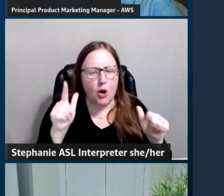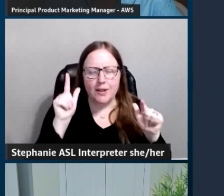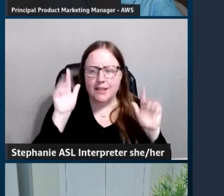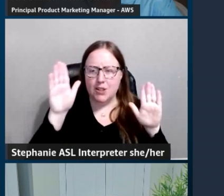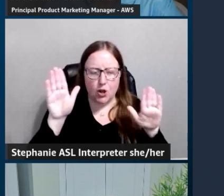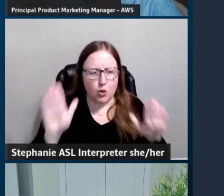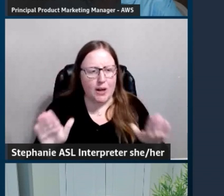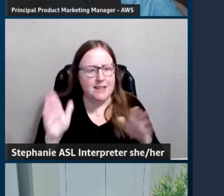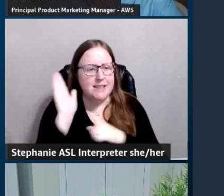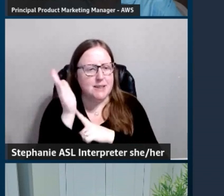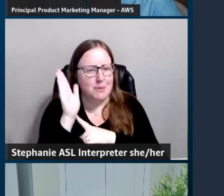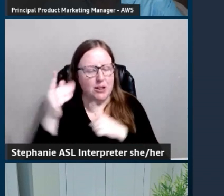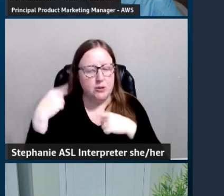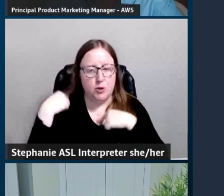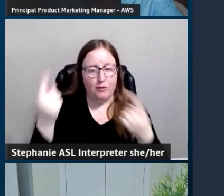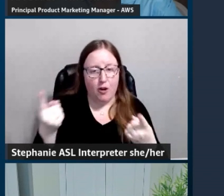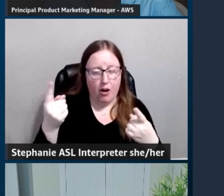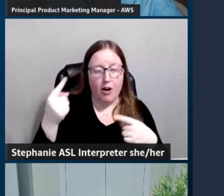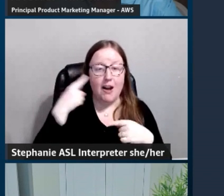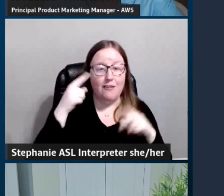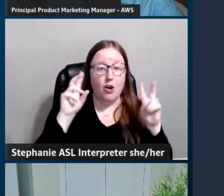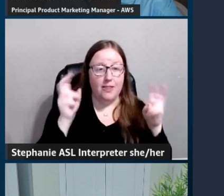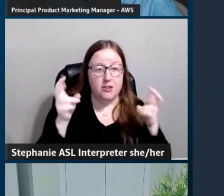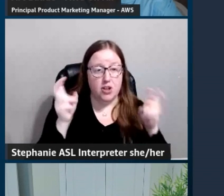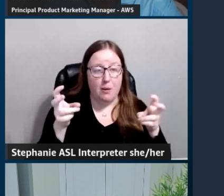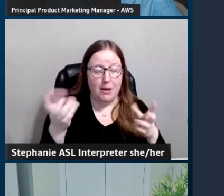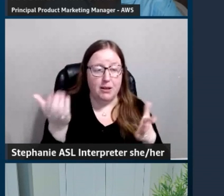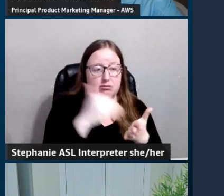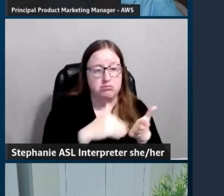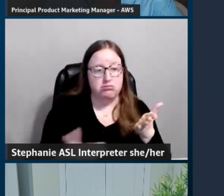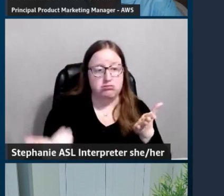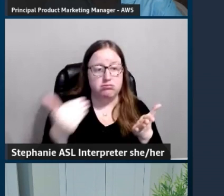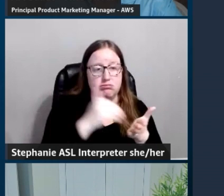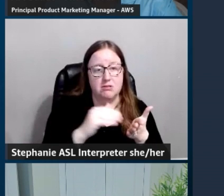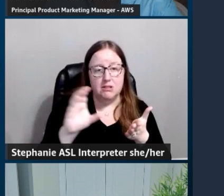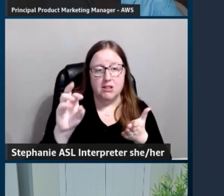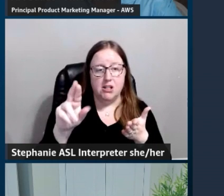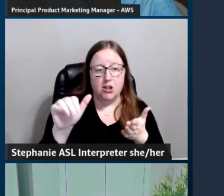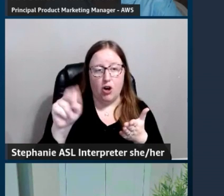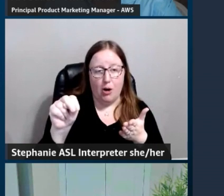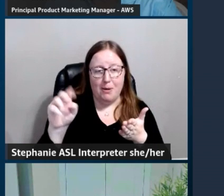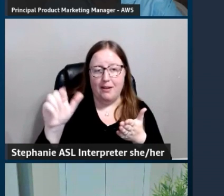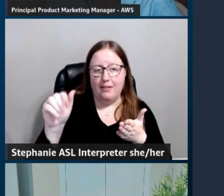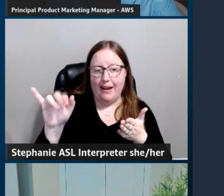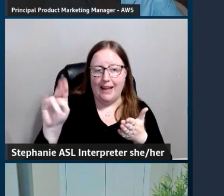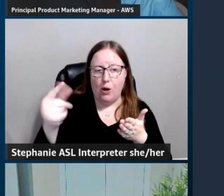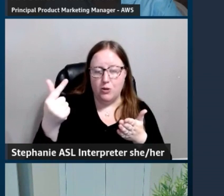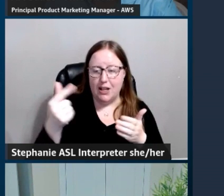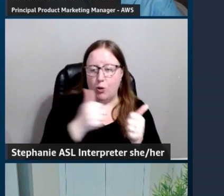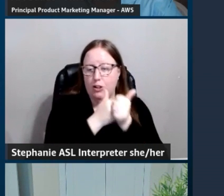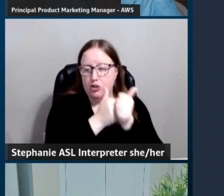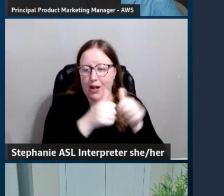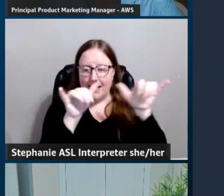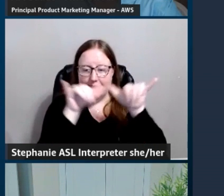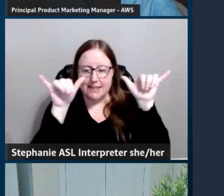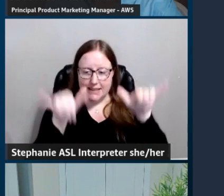so far, and I've heard the topic over and over again: carbon accounting, carbon tracking